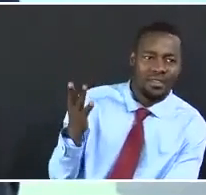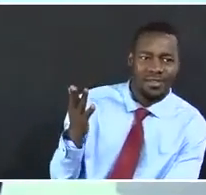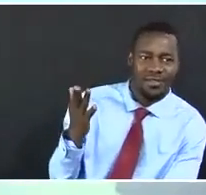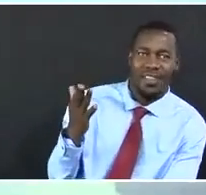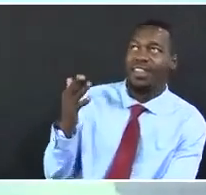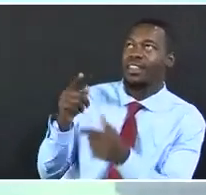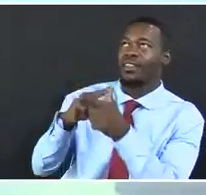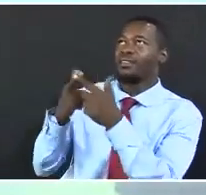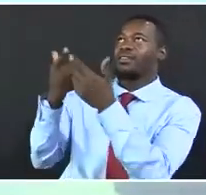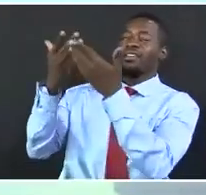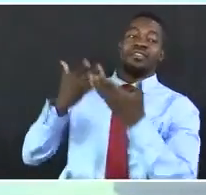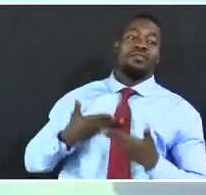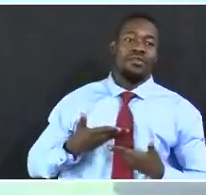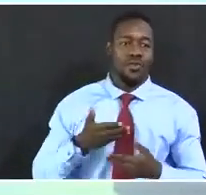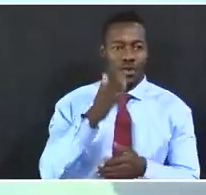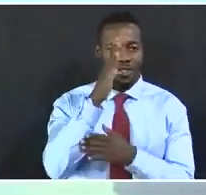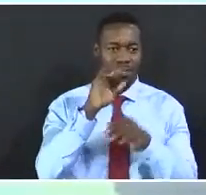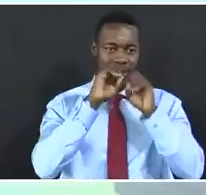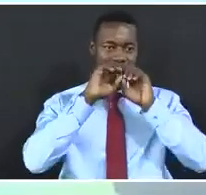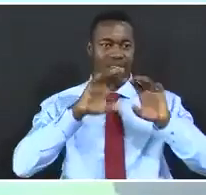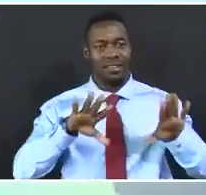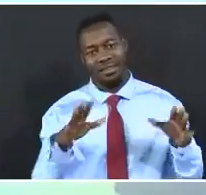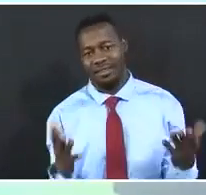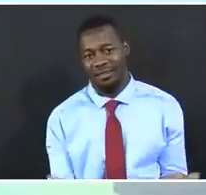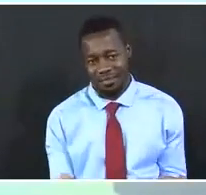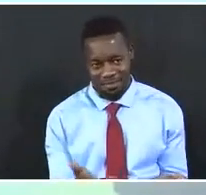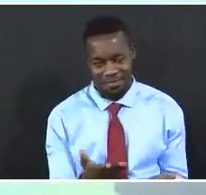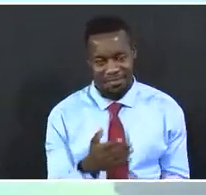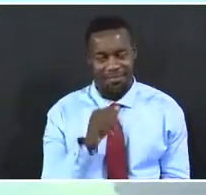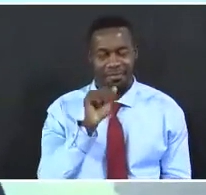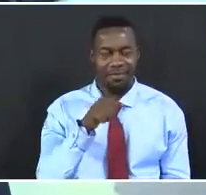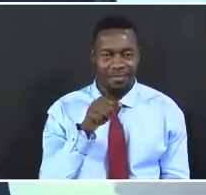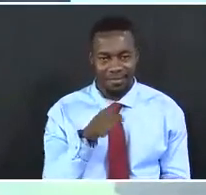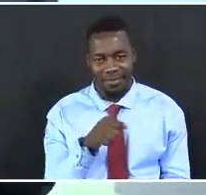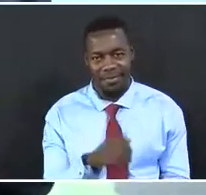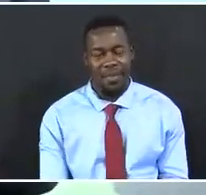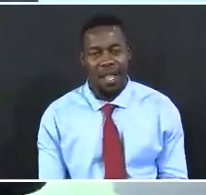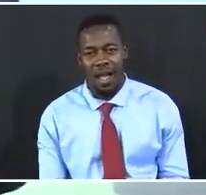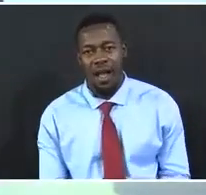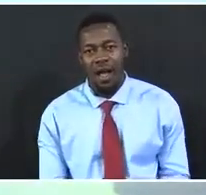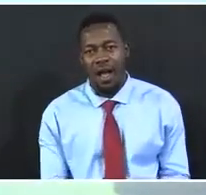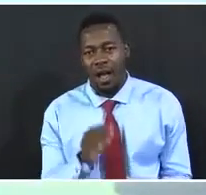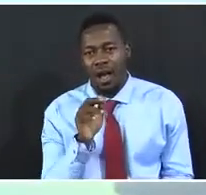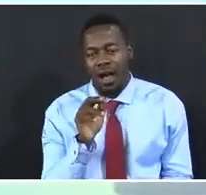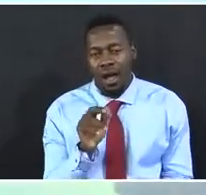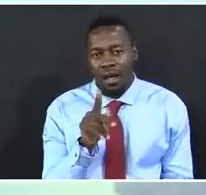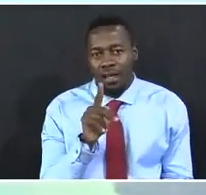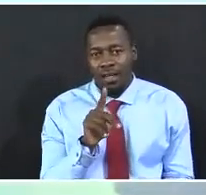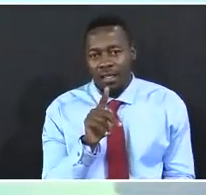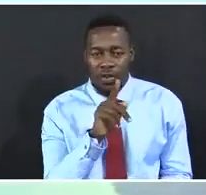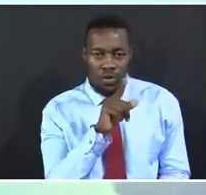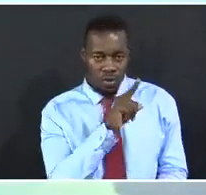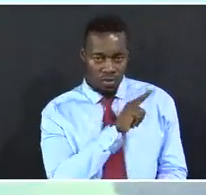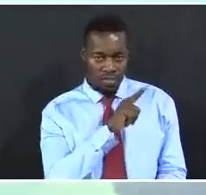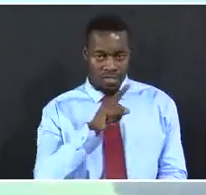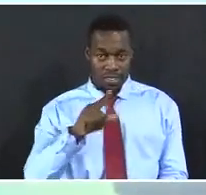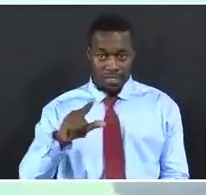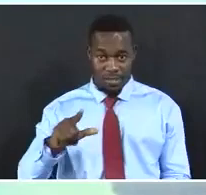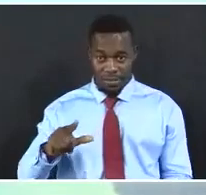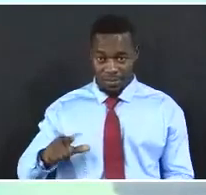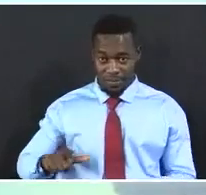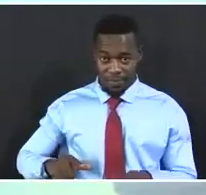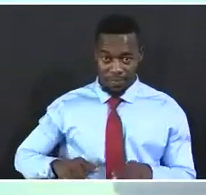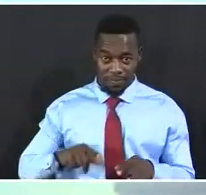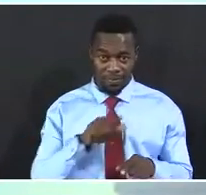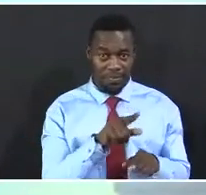presence. So friends, the mountain or the hill of the Lord represents some